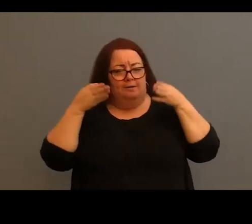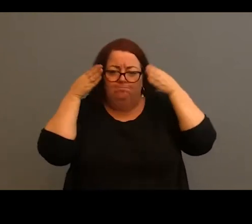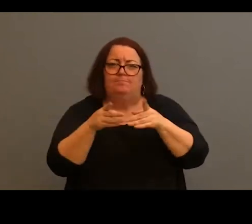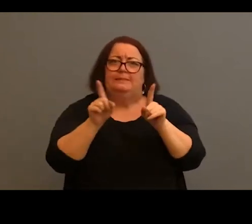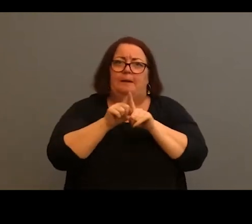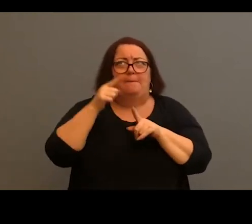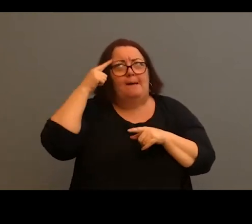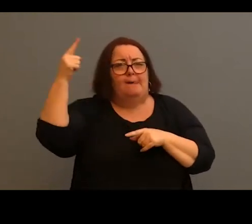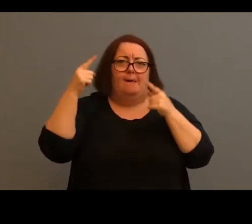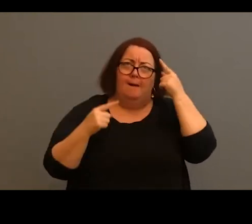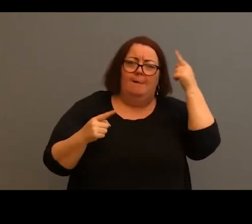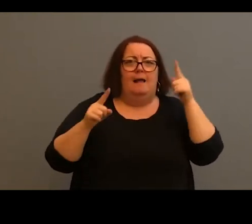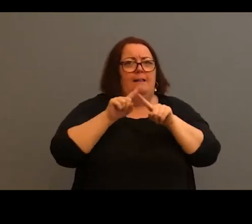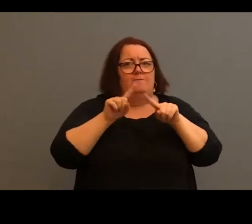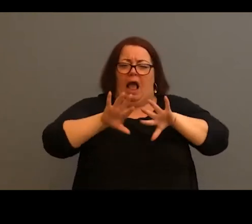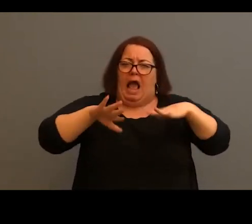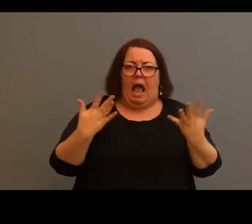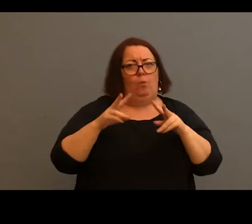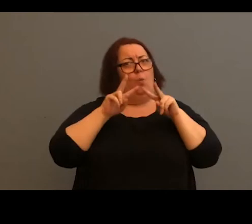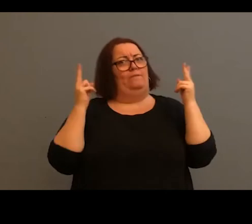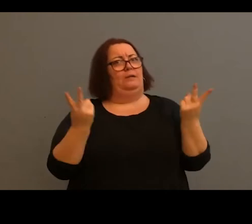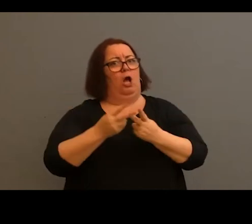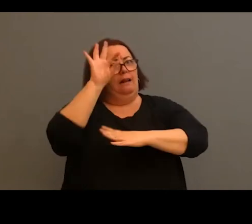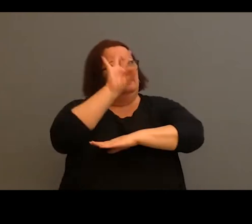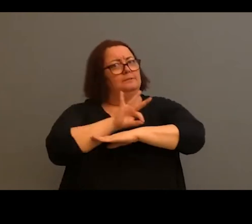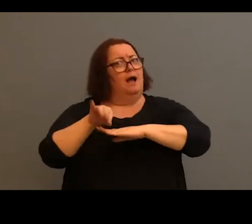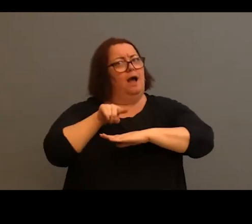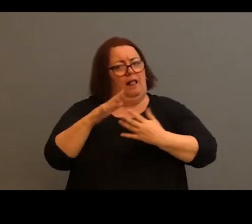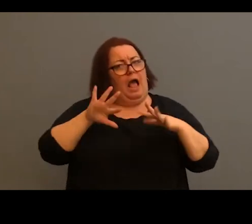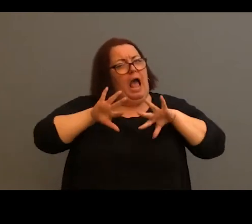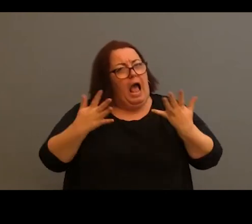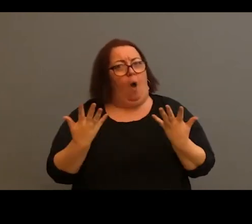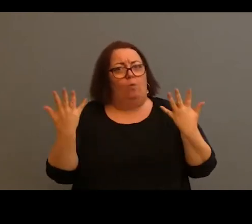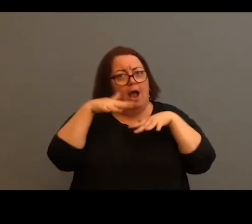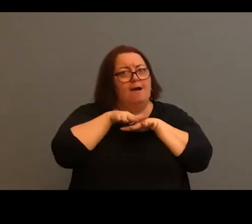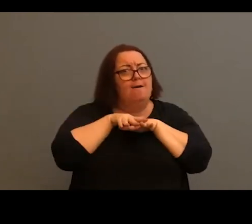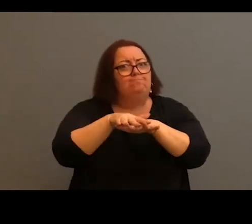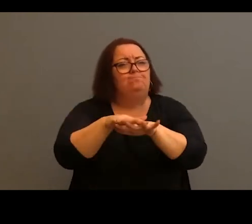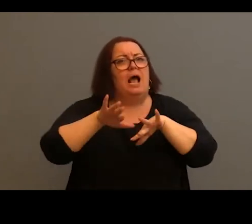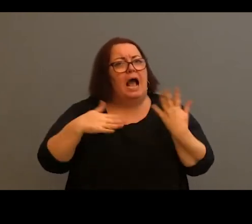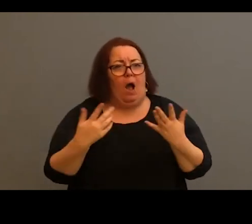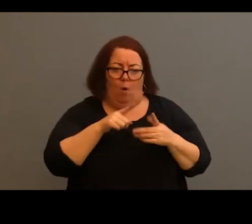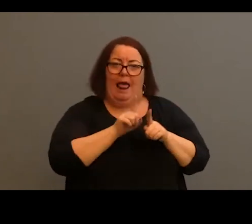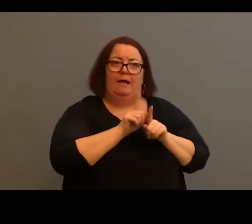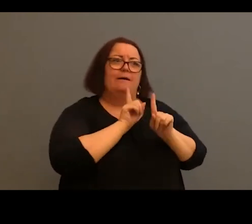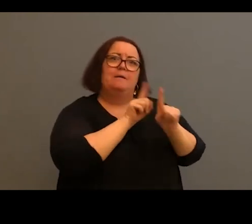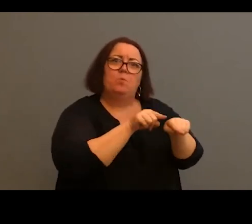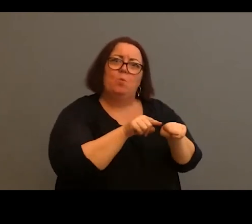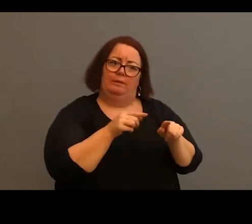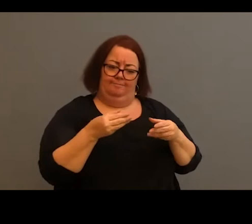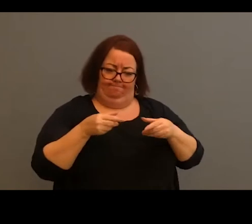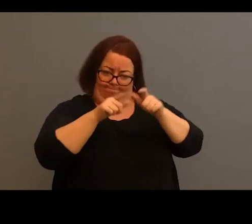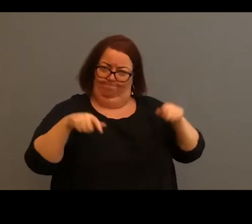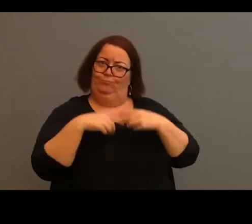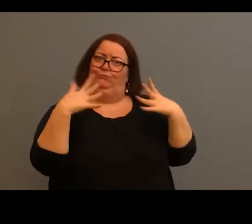county advisory boards for persons with disabilities and organize several networks, bringing together stakeholders from